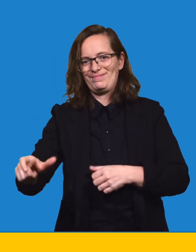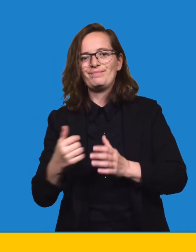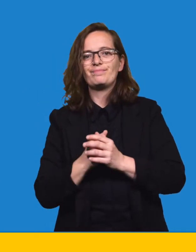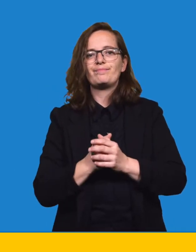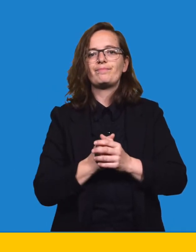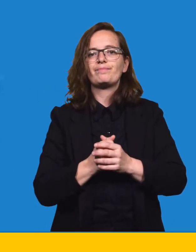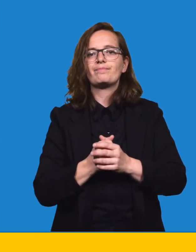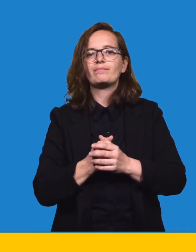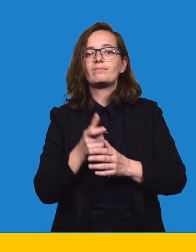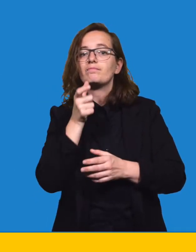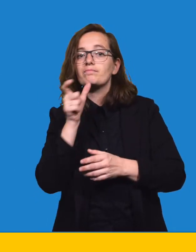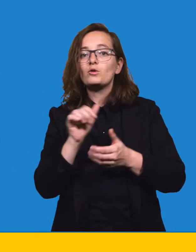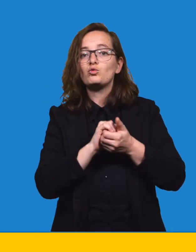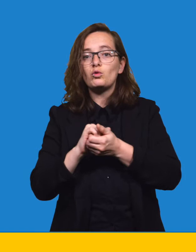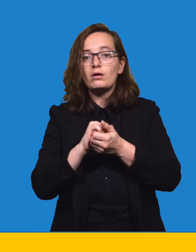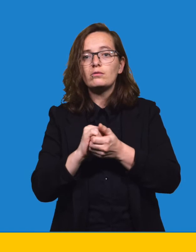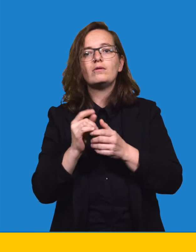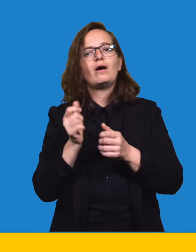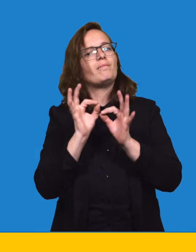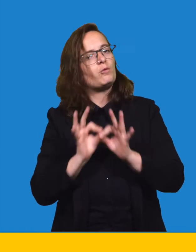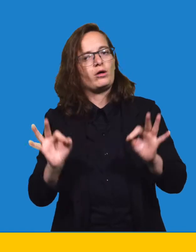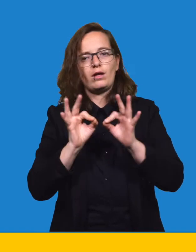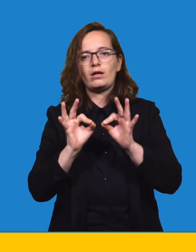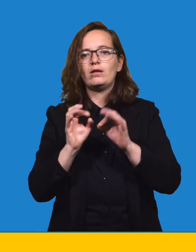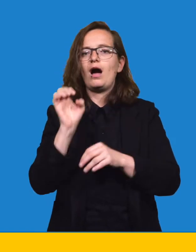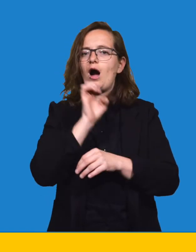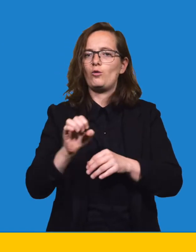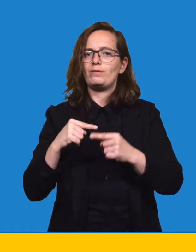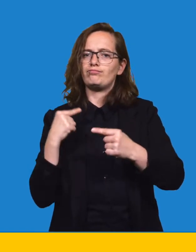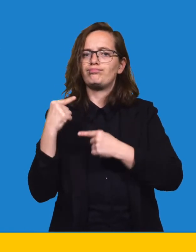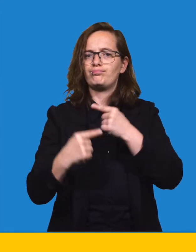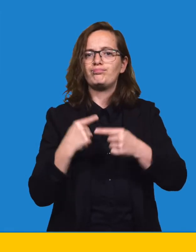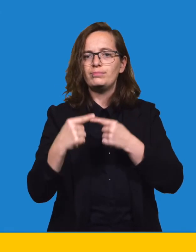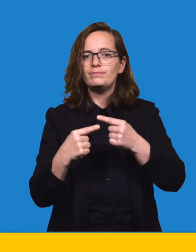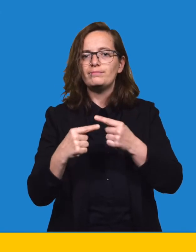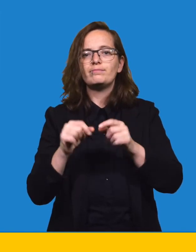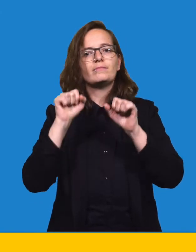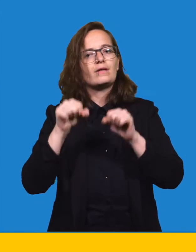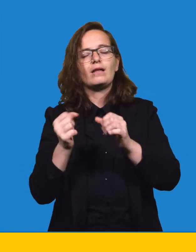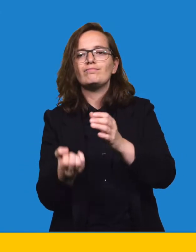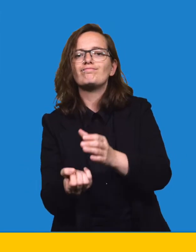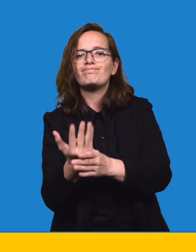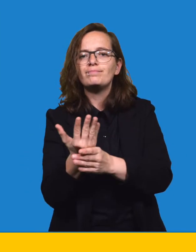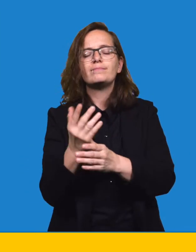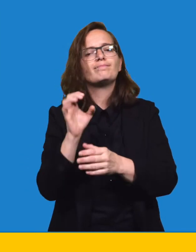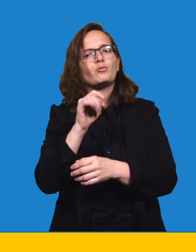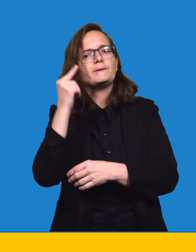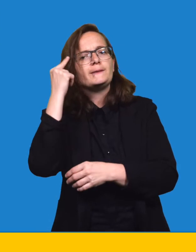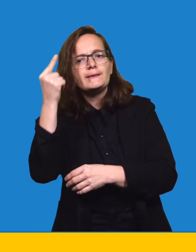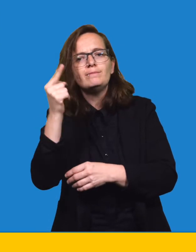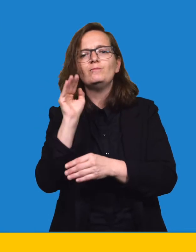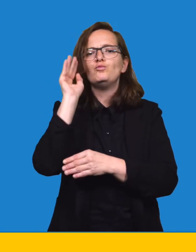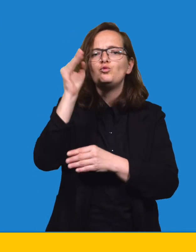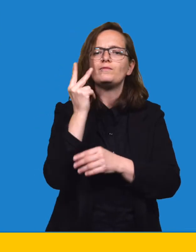beings. The term solidarity has been key in the development of the European Union and has helped articulate